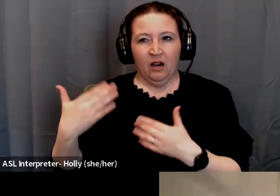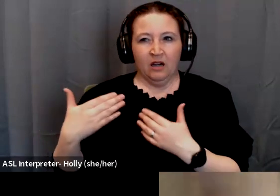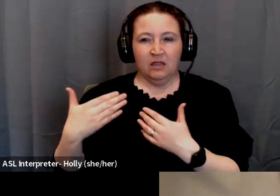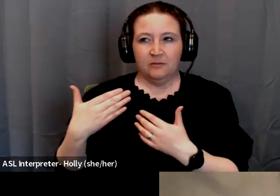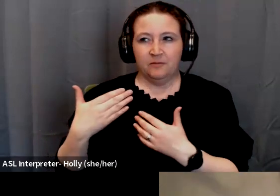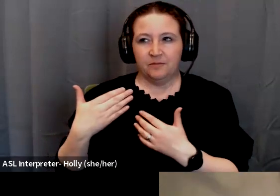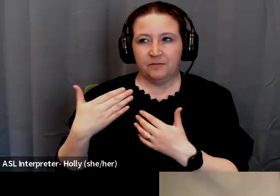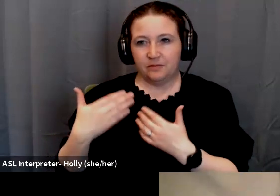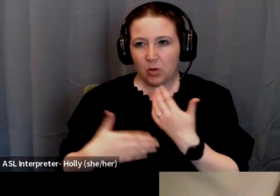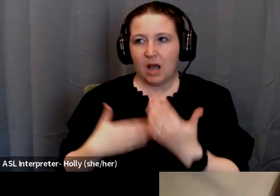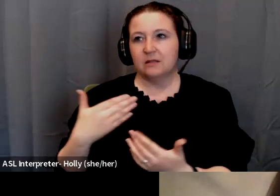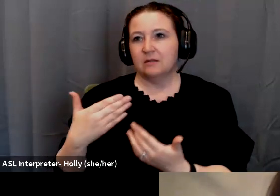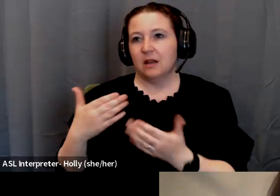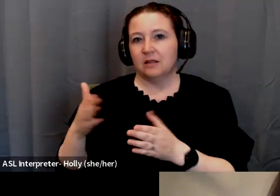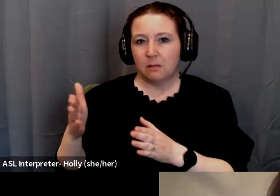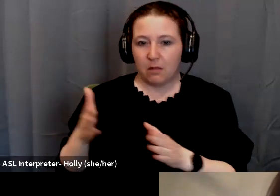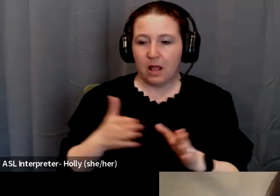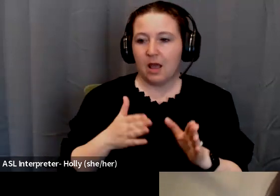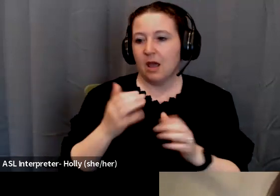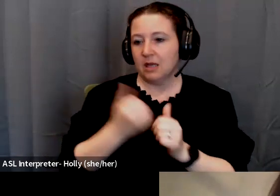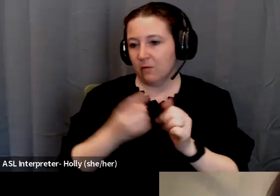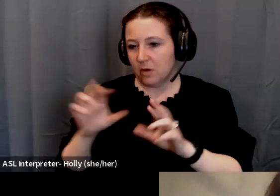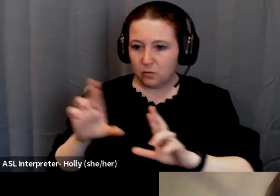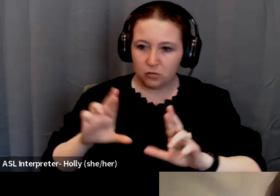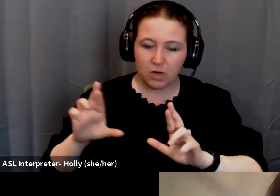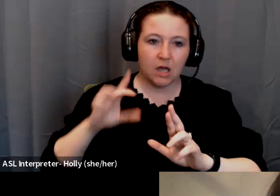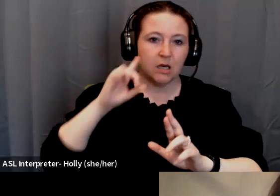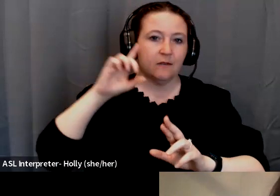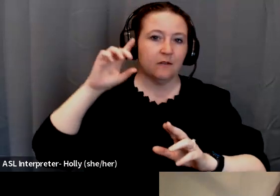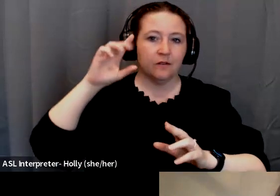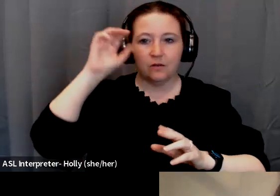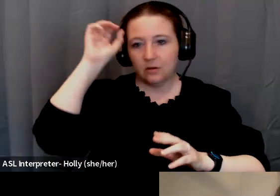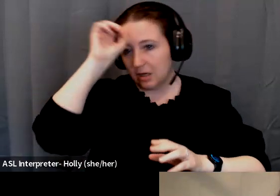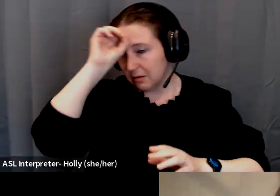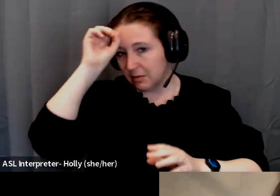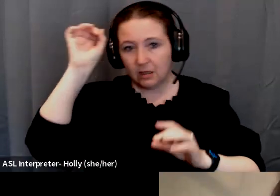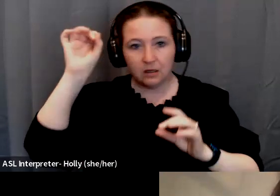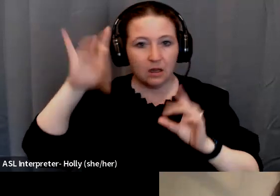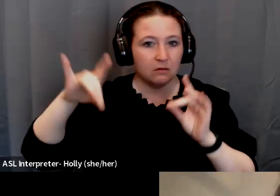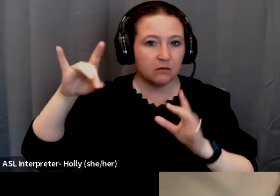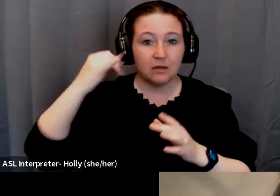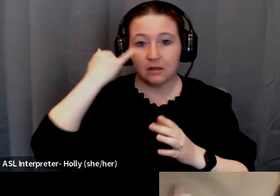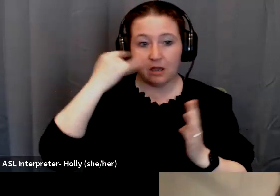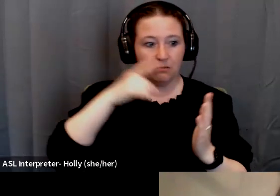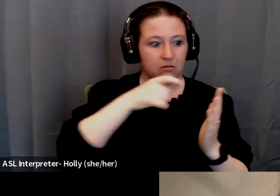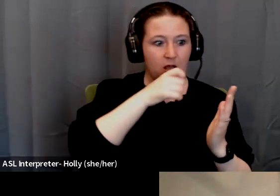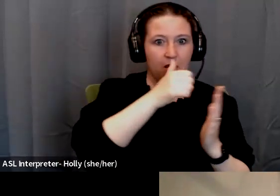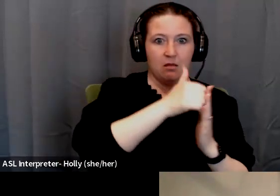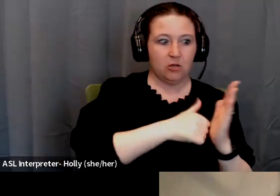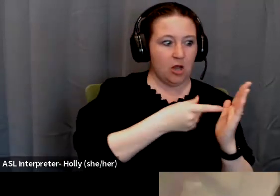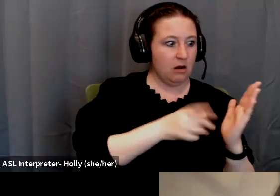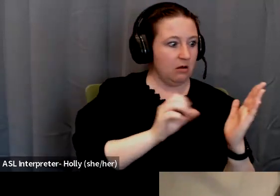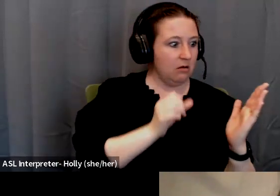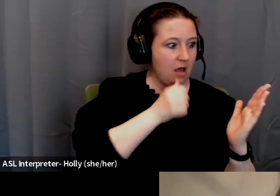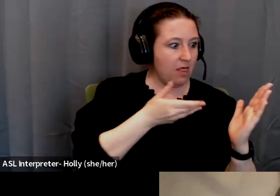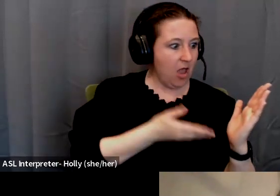is planful so that everyone can be prepared to share whatever views it is they have on the topic. And if it wasn't on the agenda, people maybe